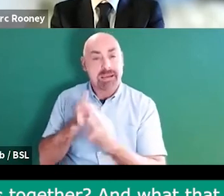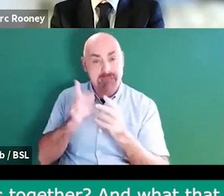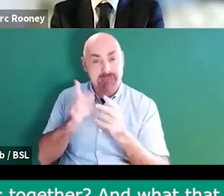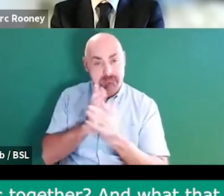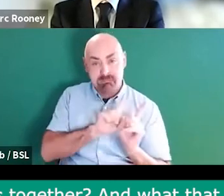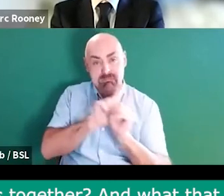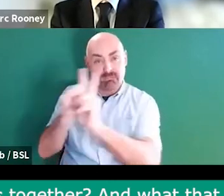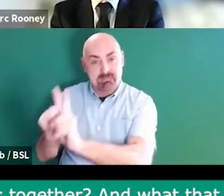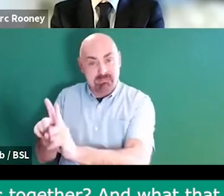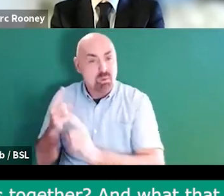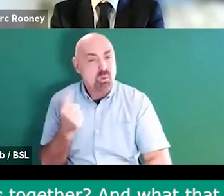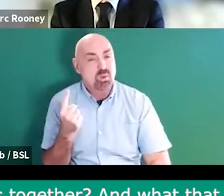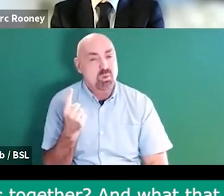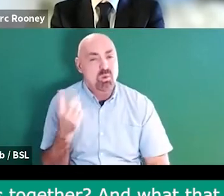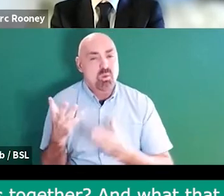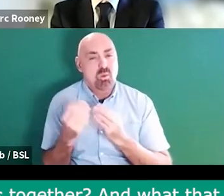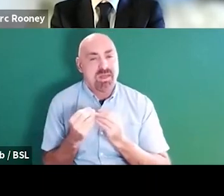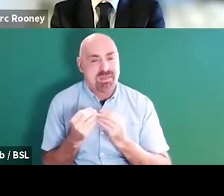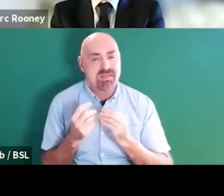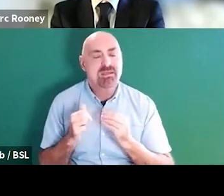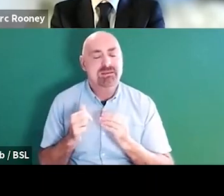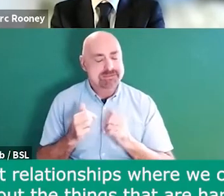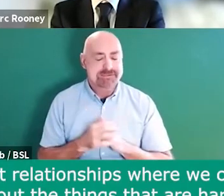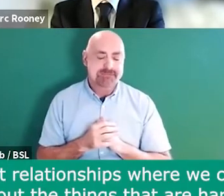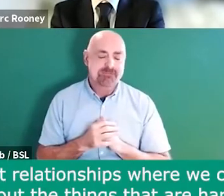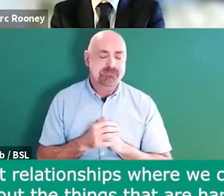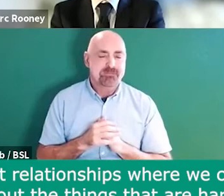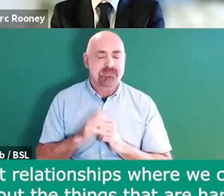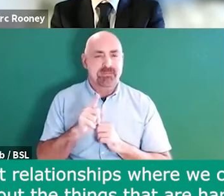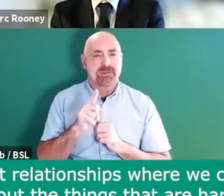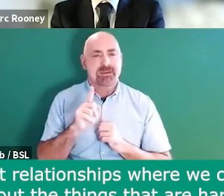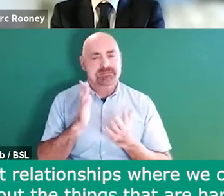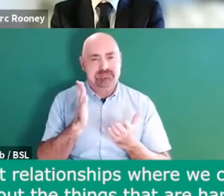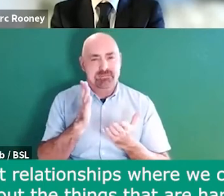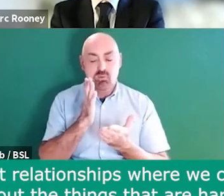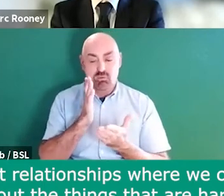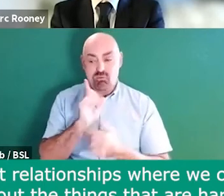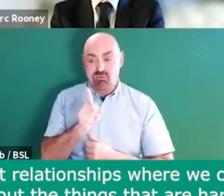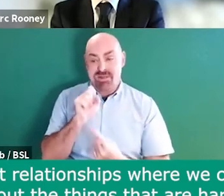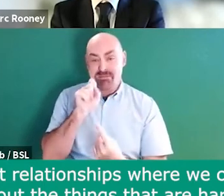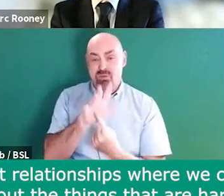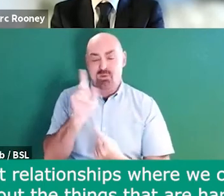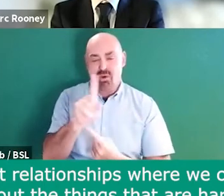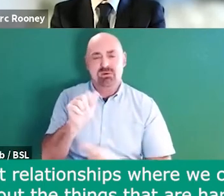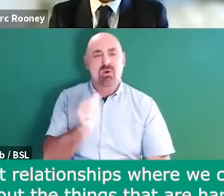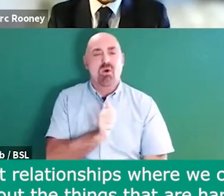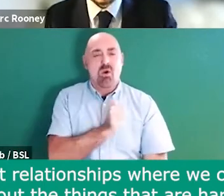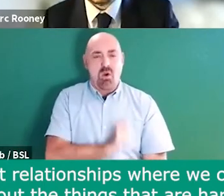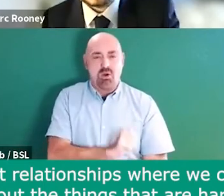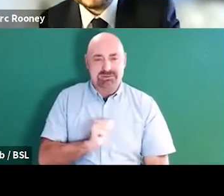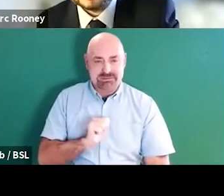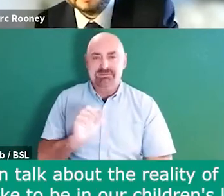together? And what that comes back to is honest relationships, where we can talk about the things